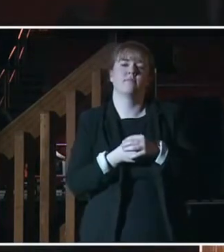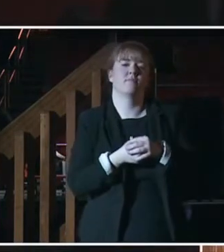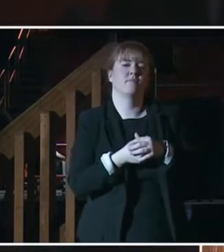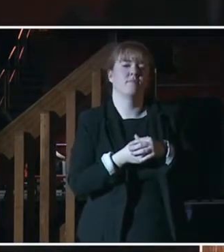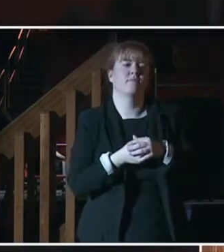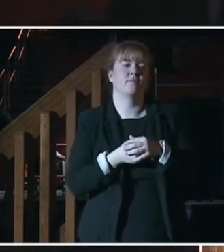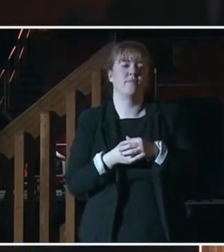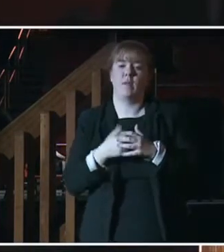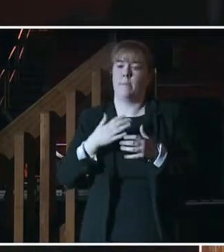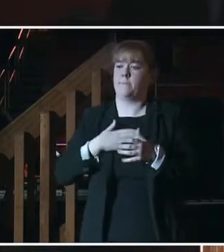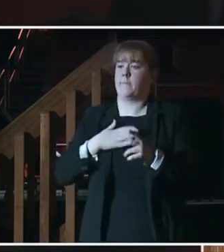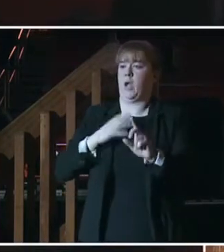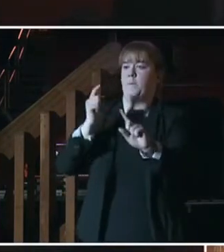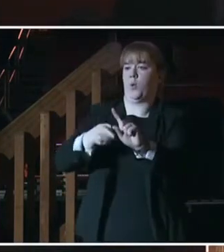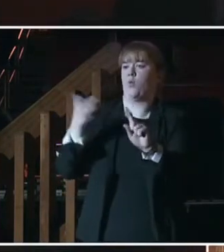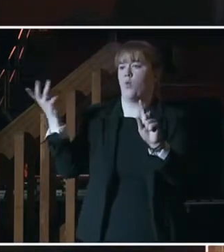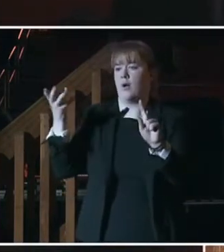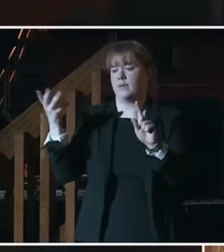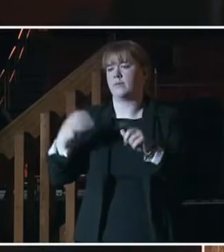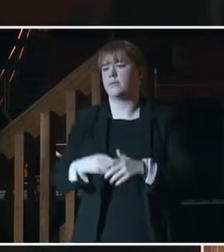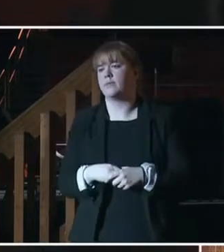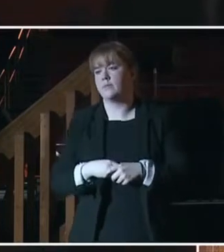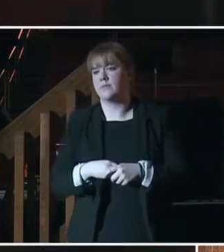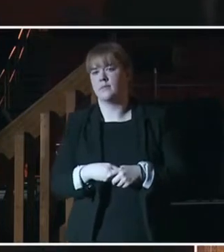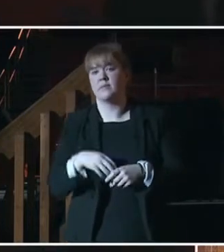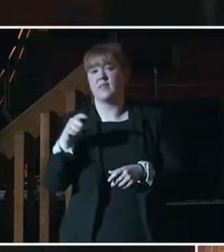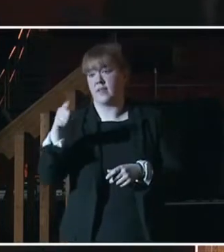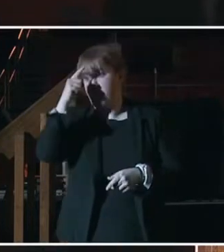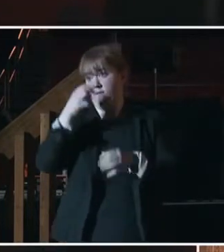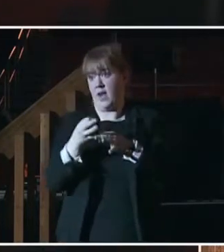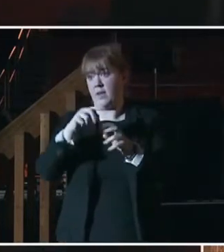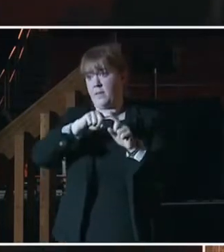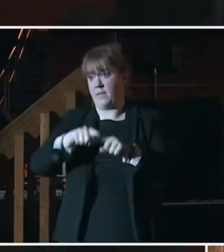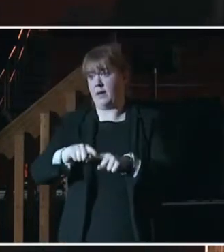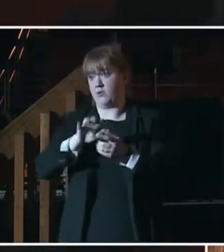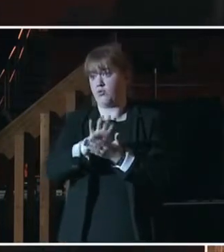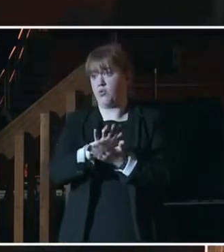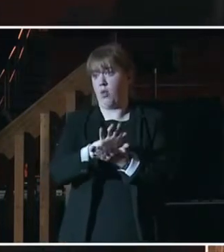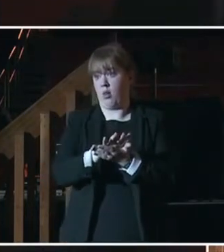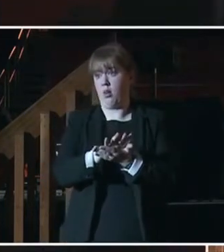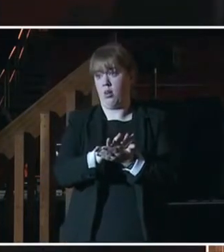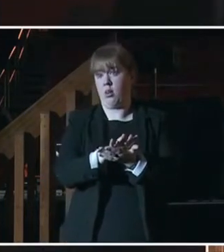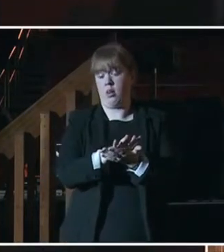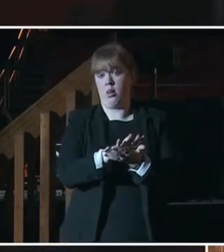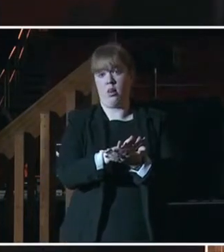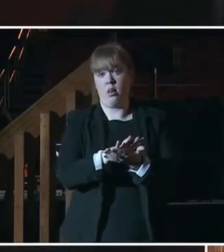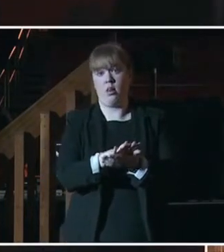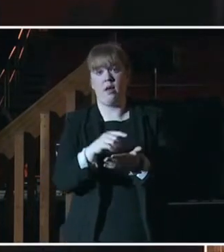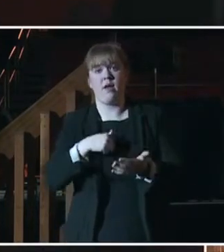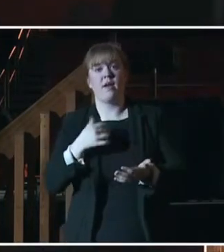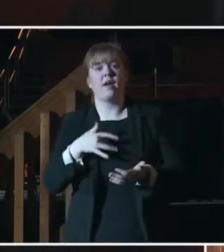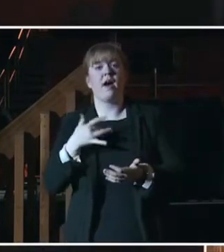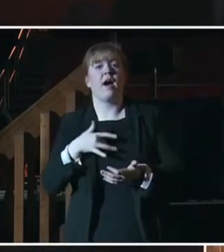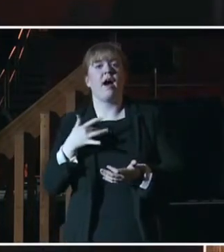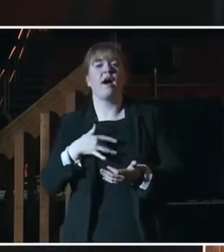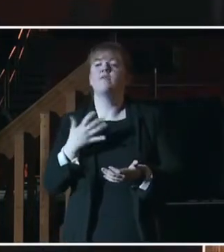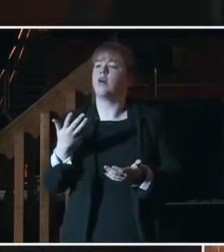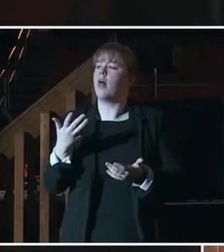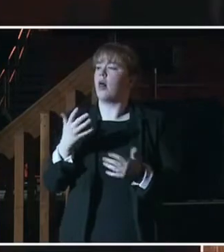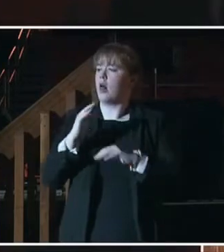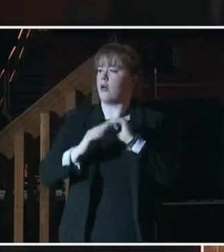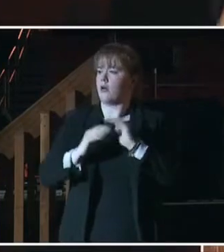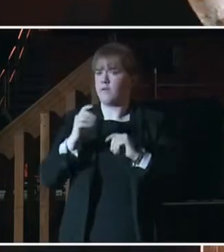And here's my bottom line. This is a faith-based school. And so I feel very comfortable telling